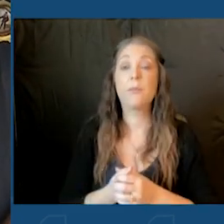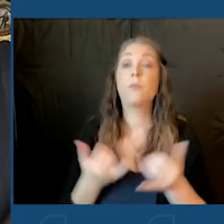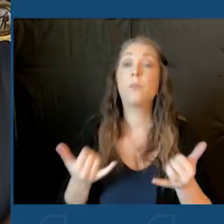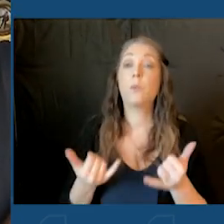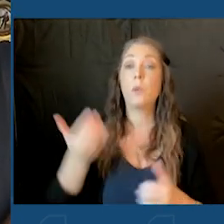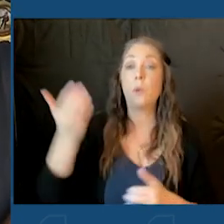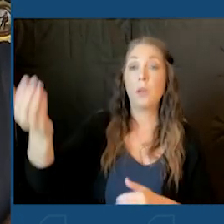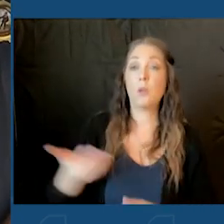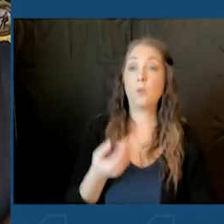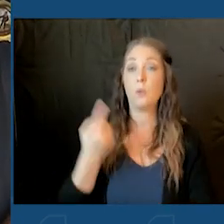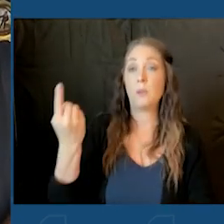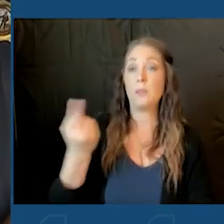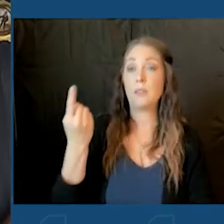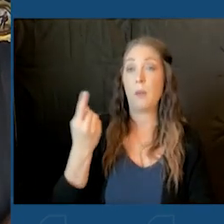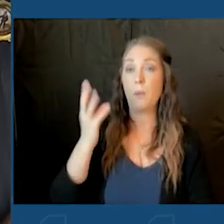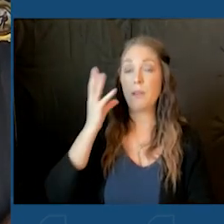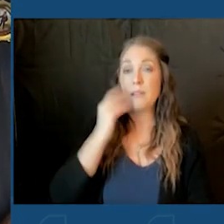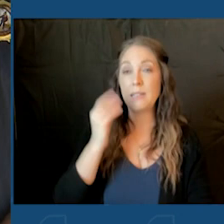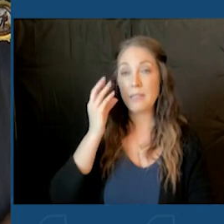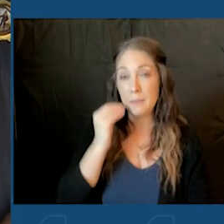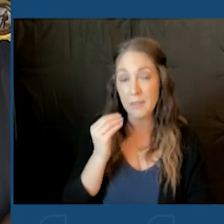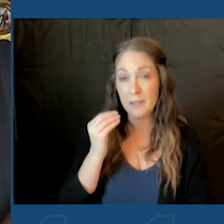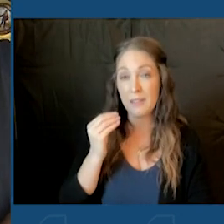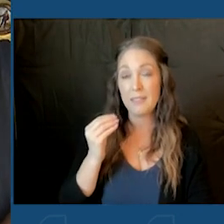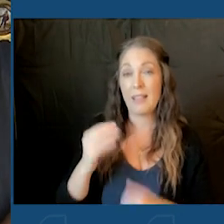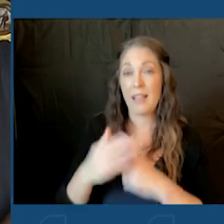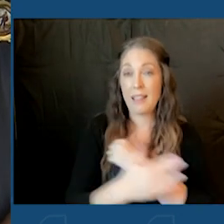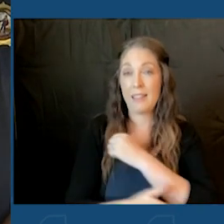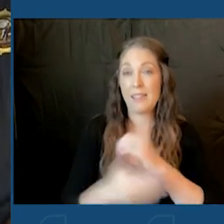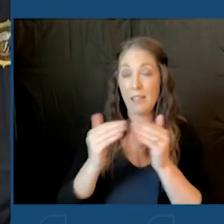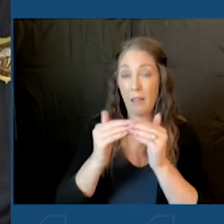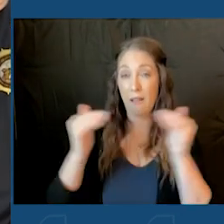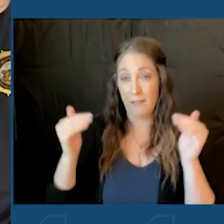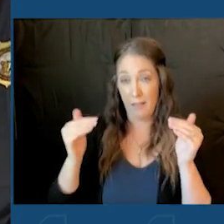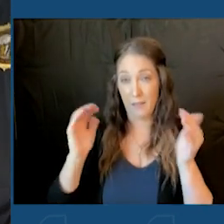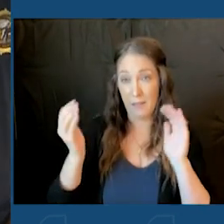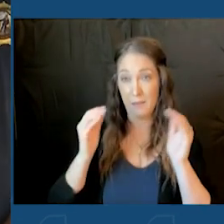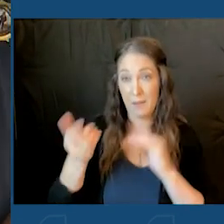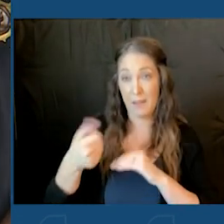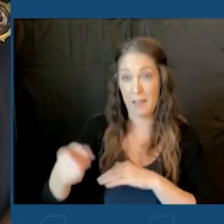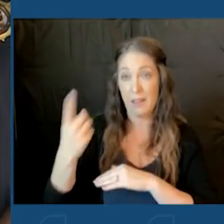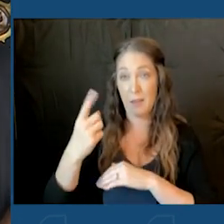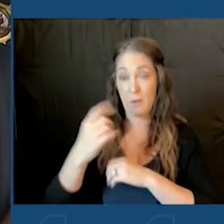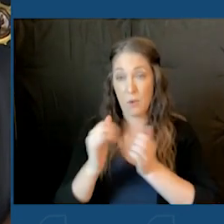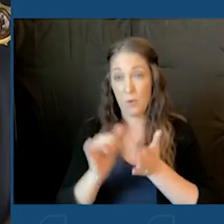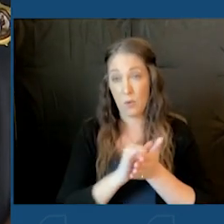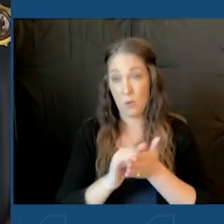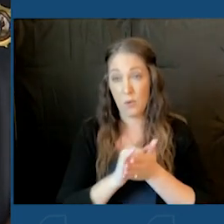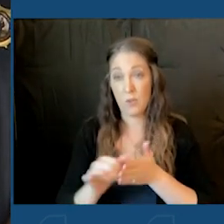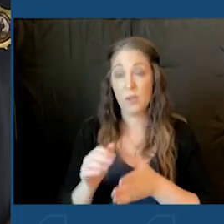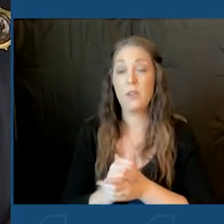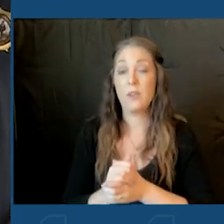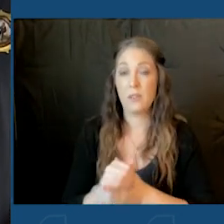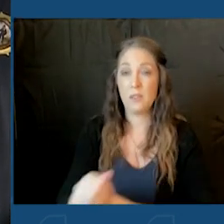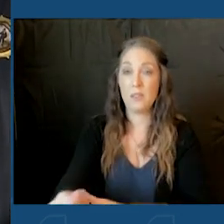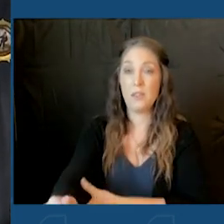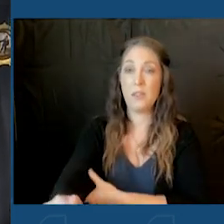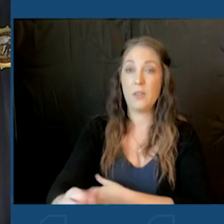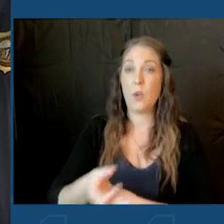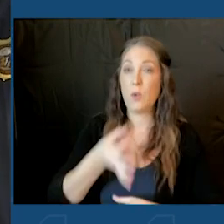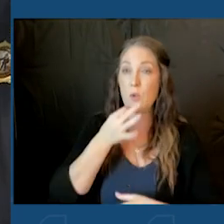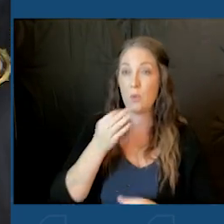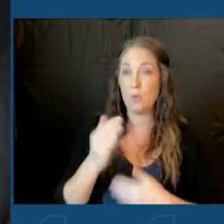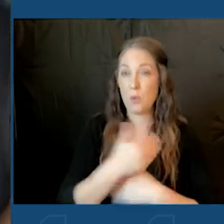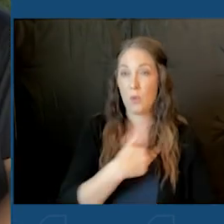more experience in dealing with this at the county level than anyone in the state of New York, and that is our county executive, SUNY member of Congress, Pat Ryan.